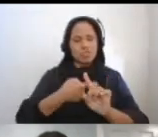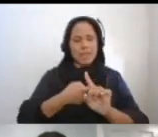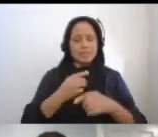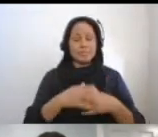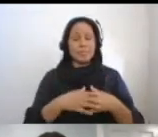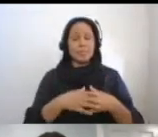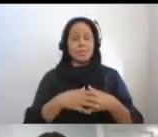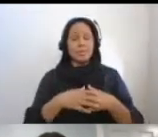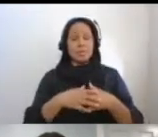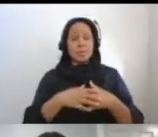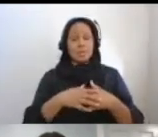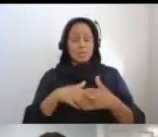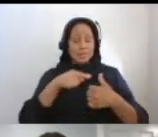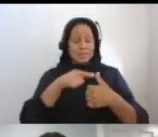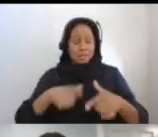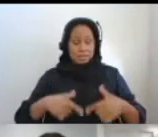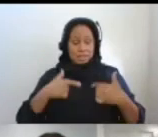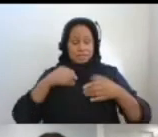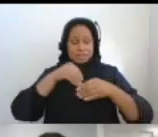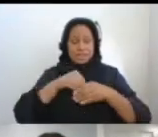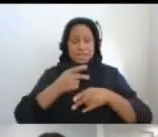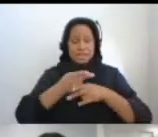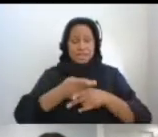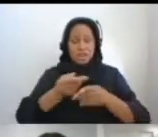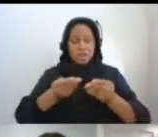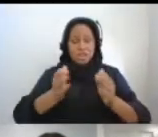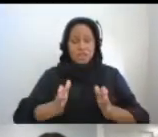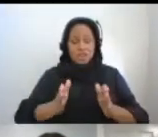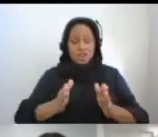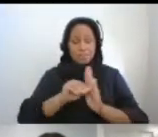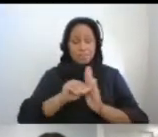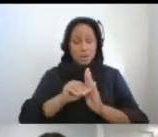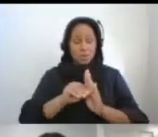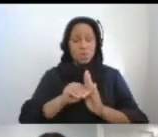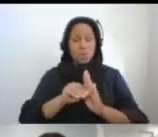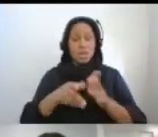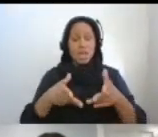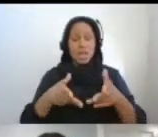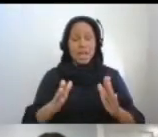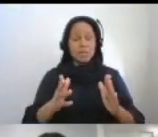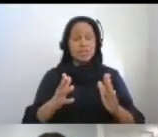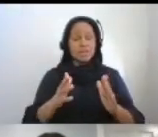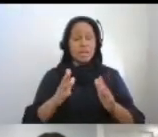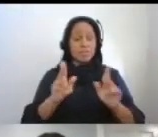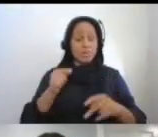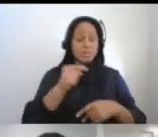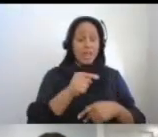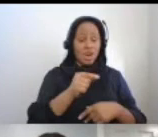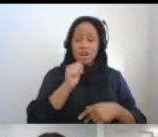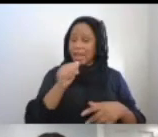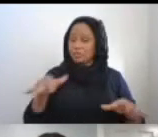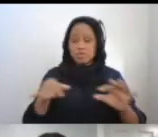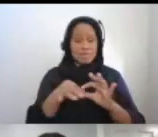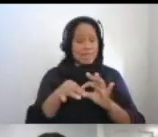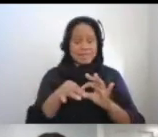caregiver model allows someone who's not related to the participant to live in the same home. They'll have